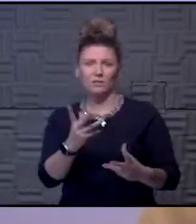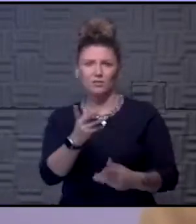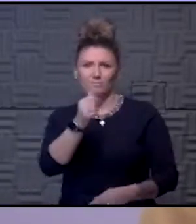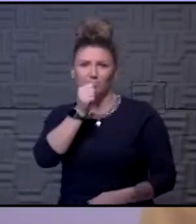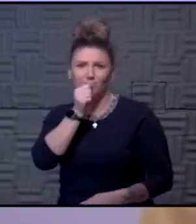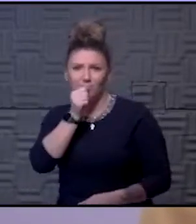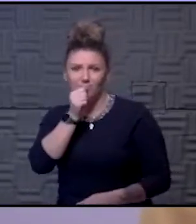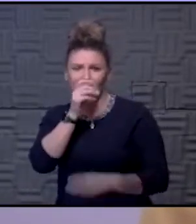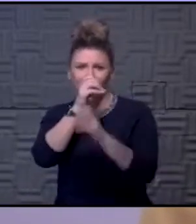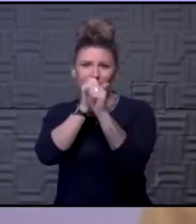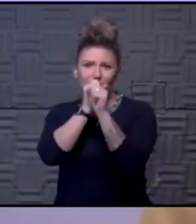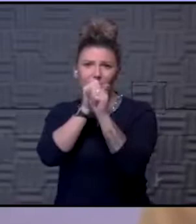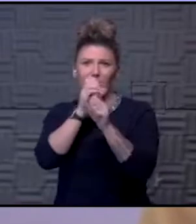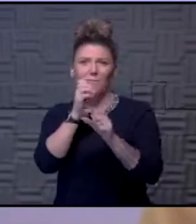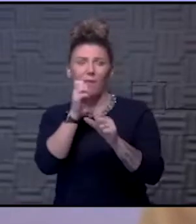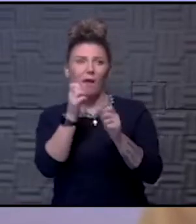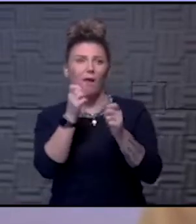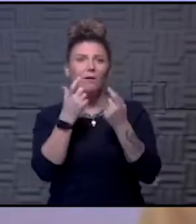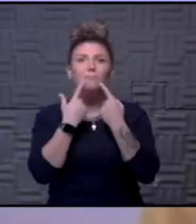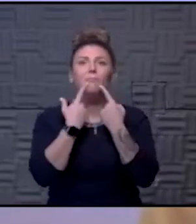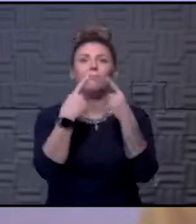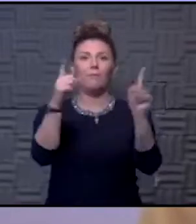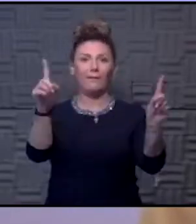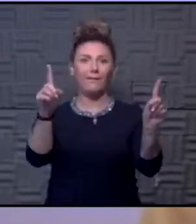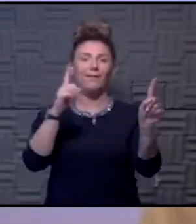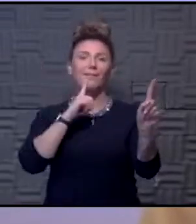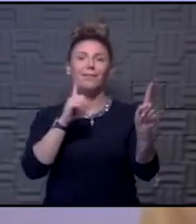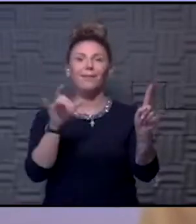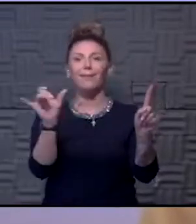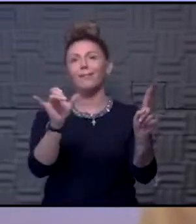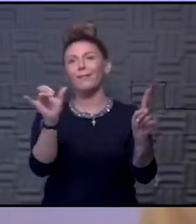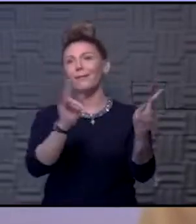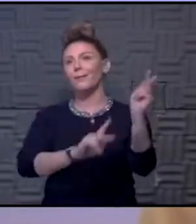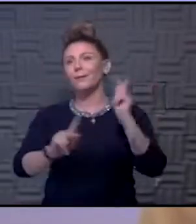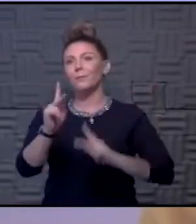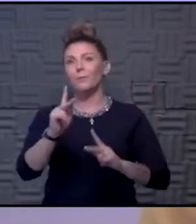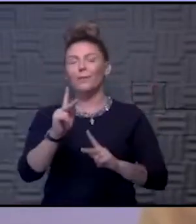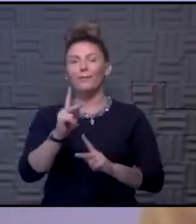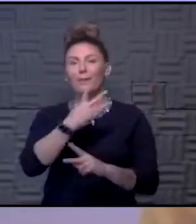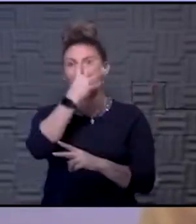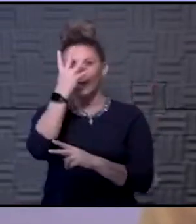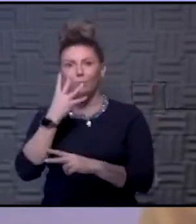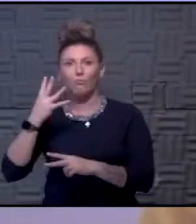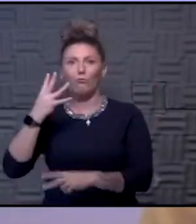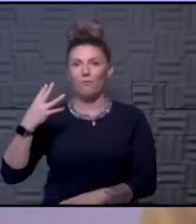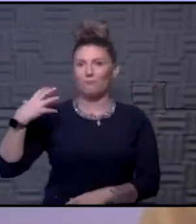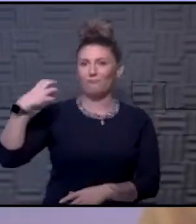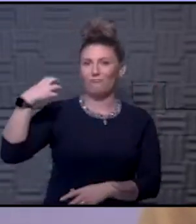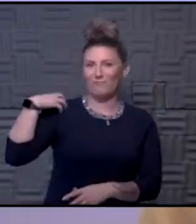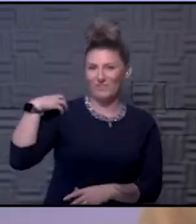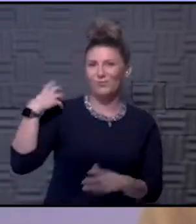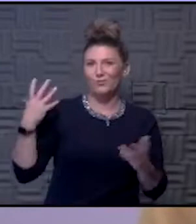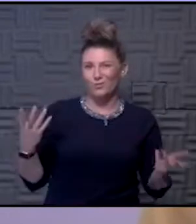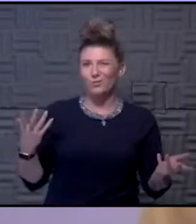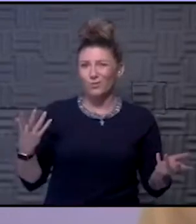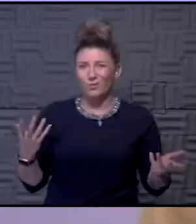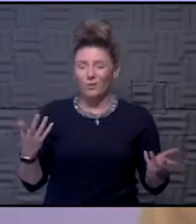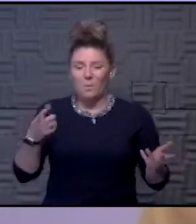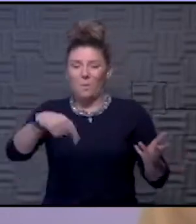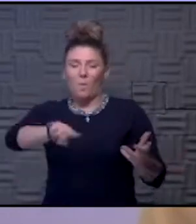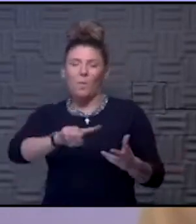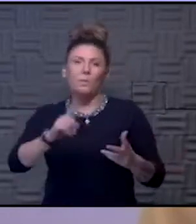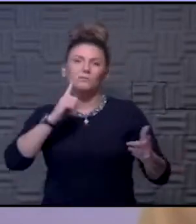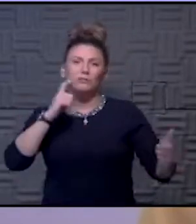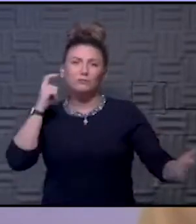and that it's not going to be shared with authorities like immigration officials? So those are some of the